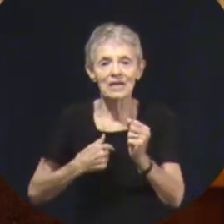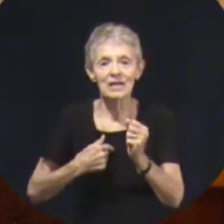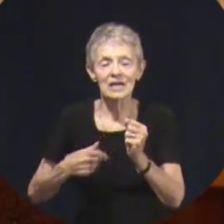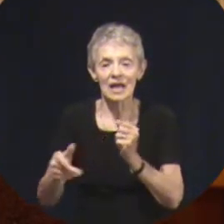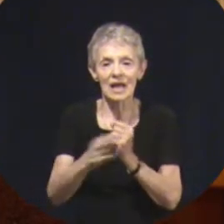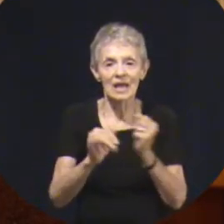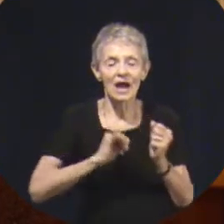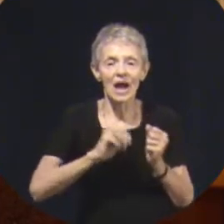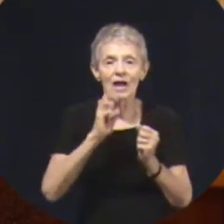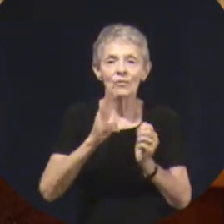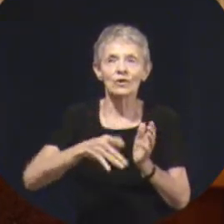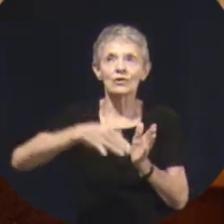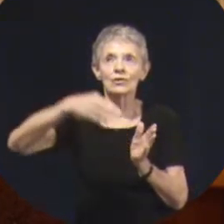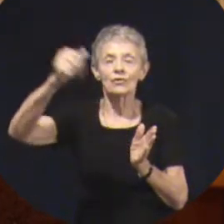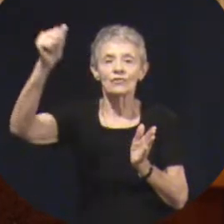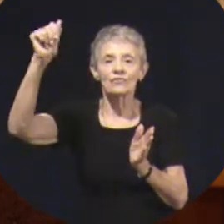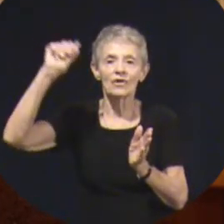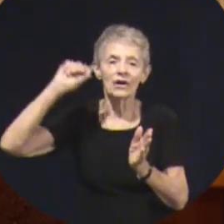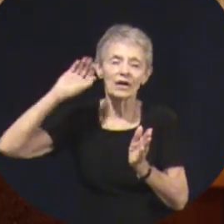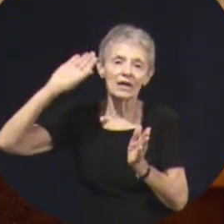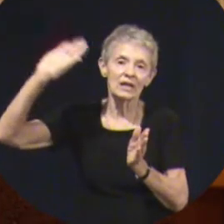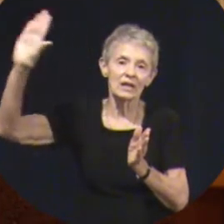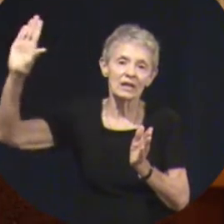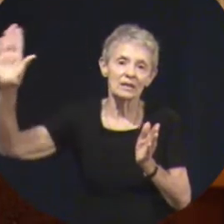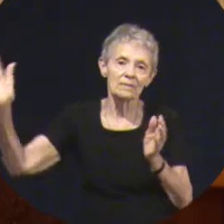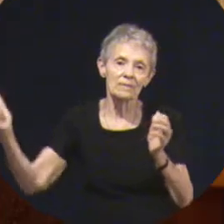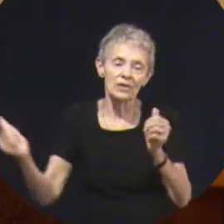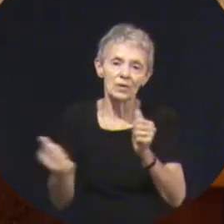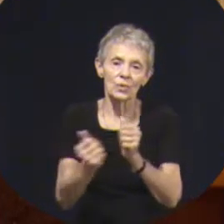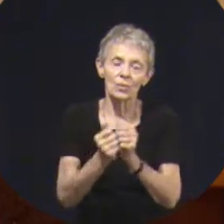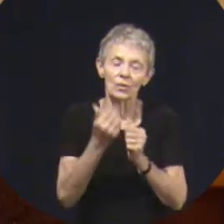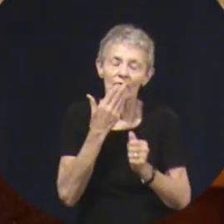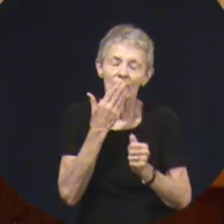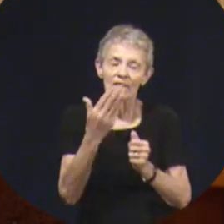and I will glorify Him with